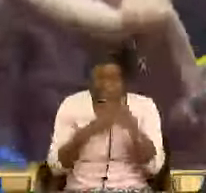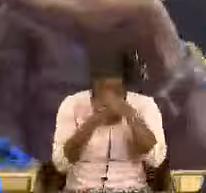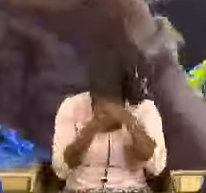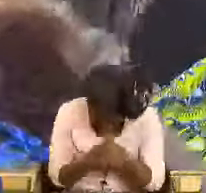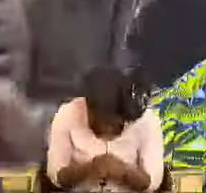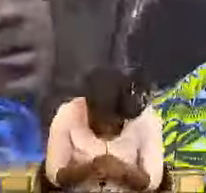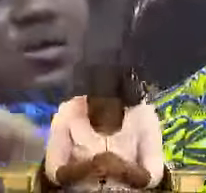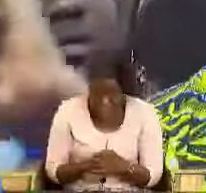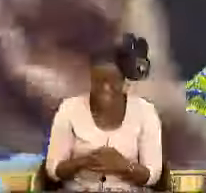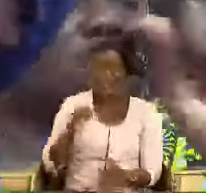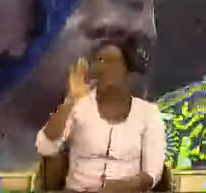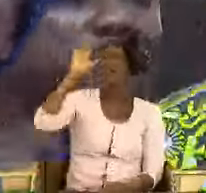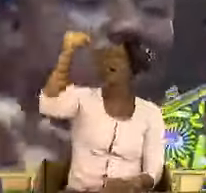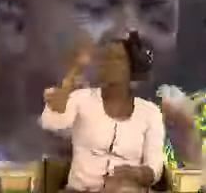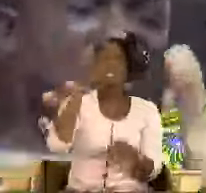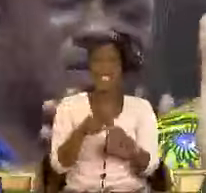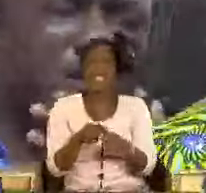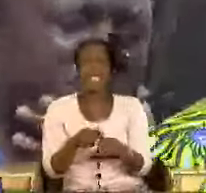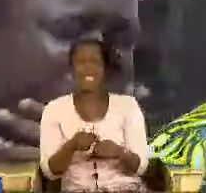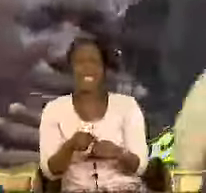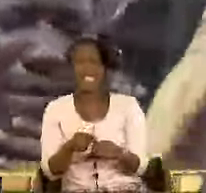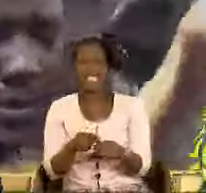name oh